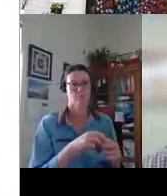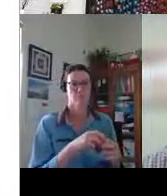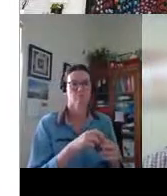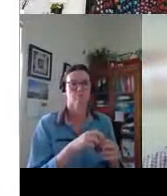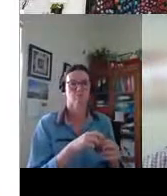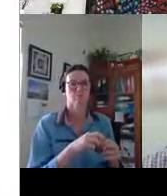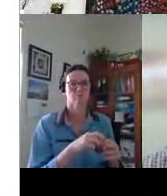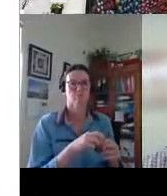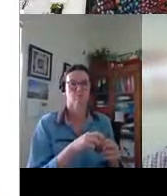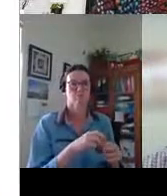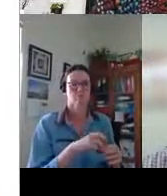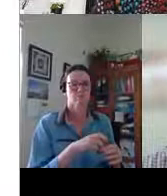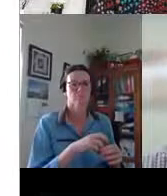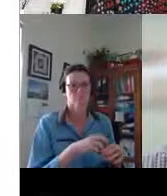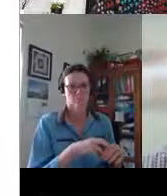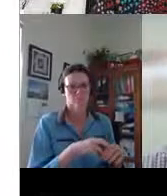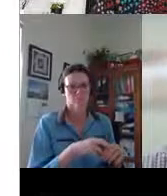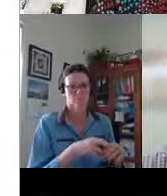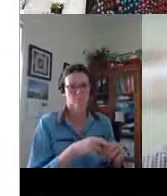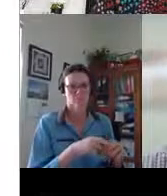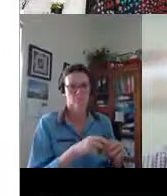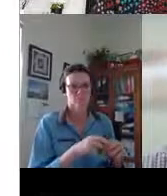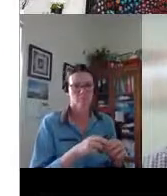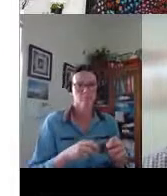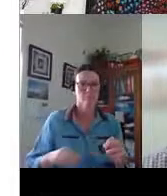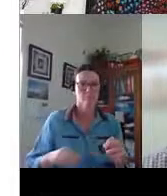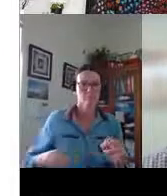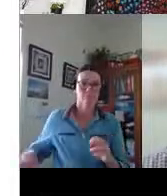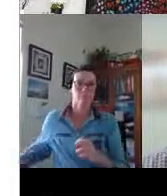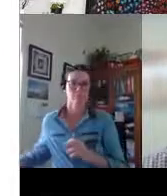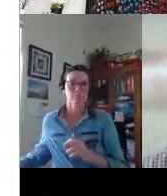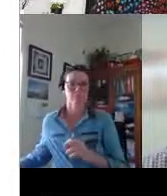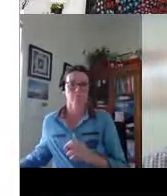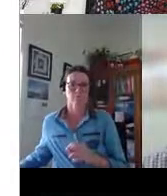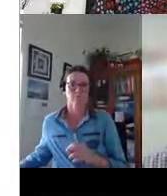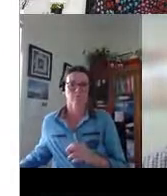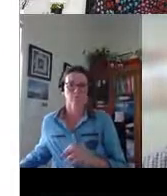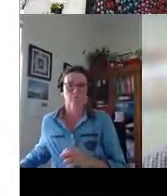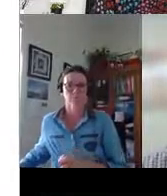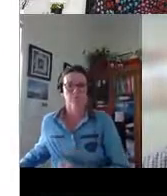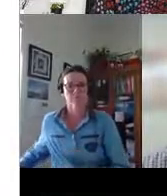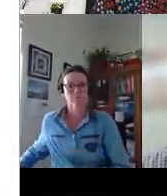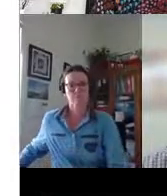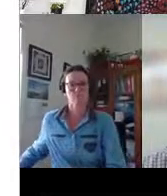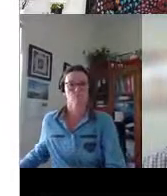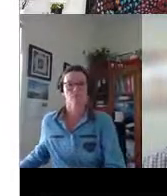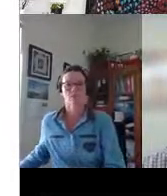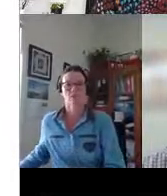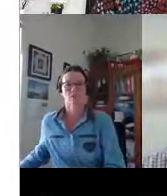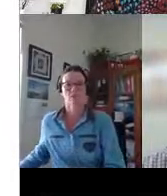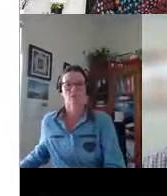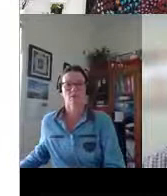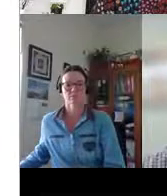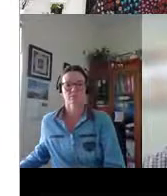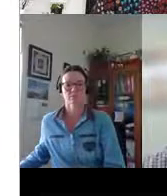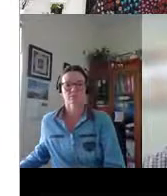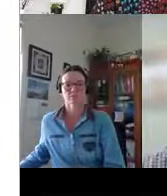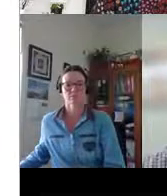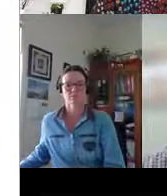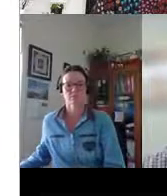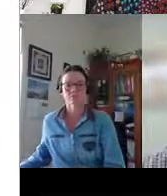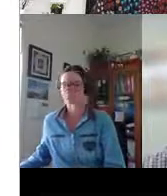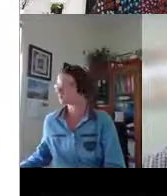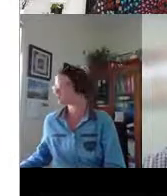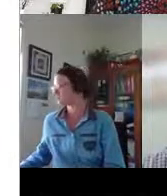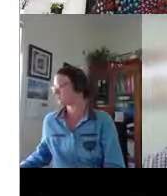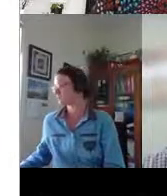there, which is about control and reduced costs and looking after, if it's flipped from that into something that is actually around, well, how are you